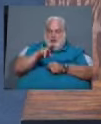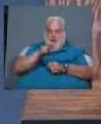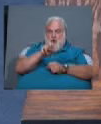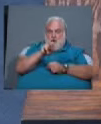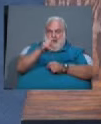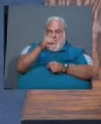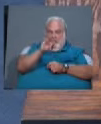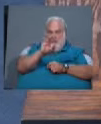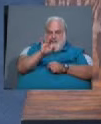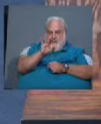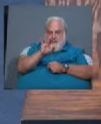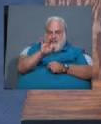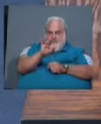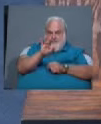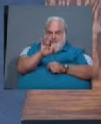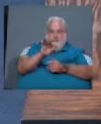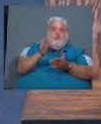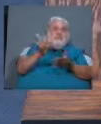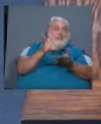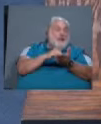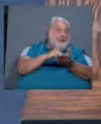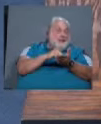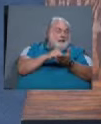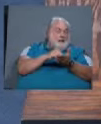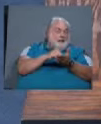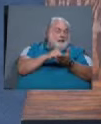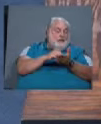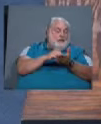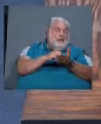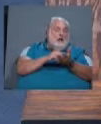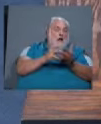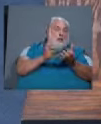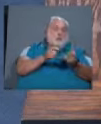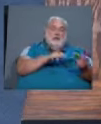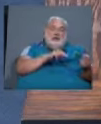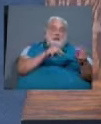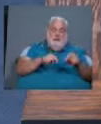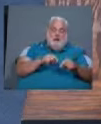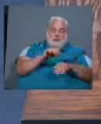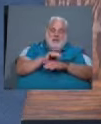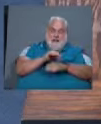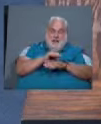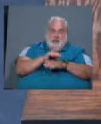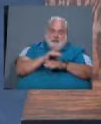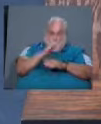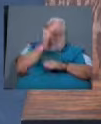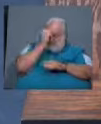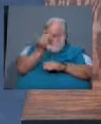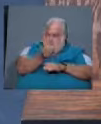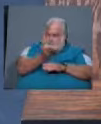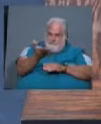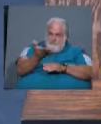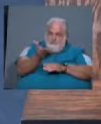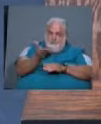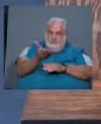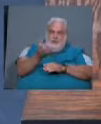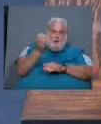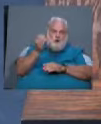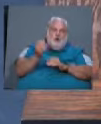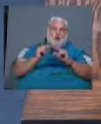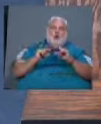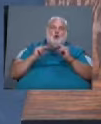19th. Once again, I wanted to be here tonight simply to state and make it public record that no